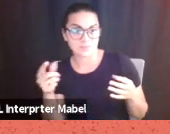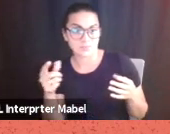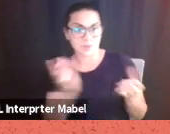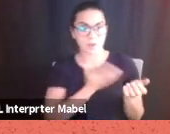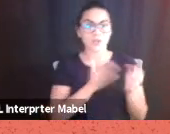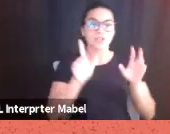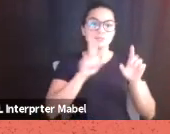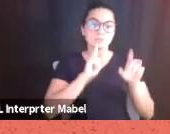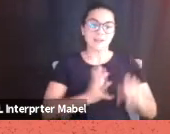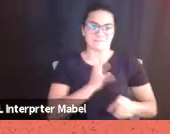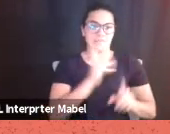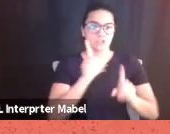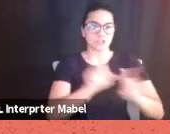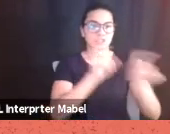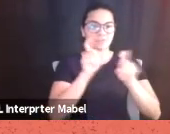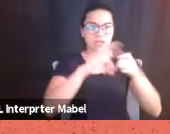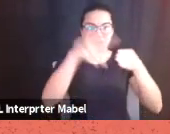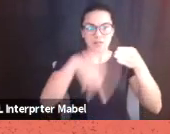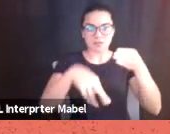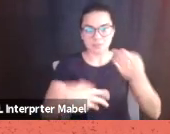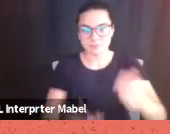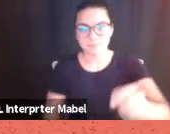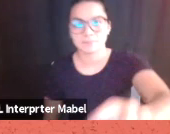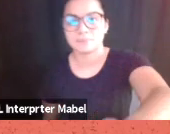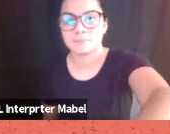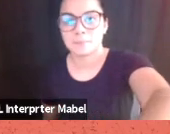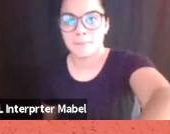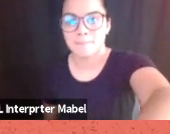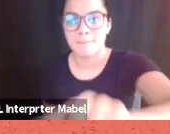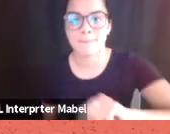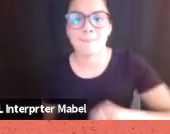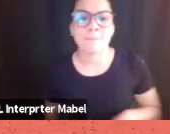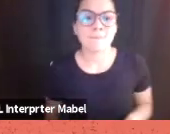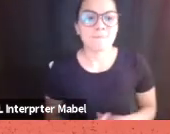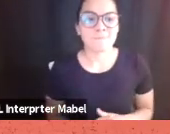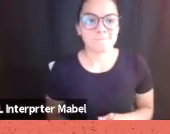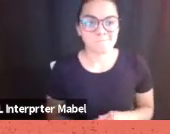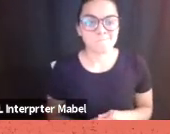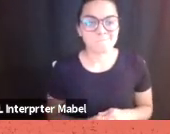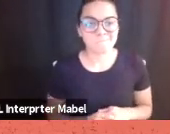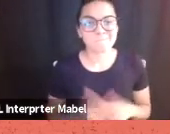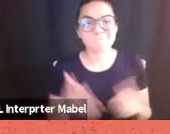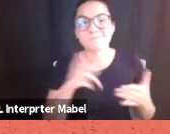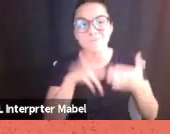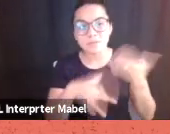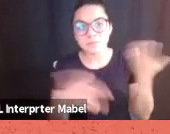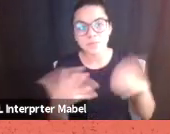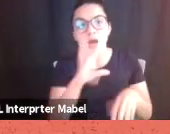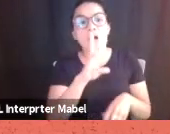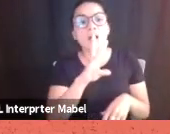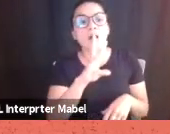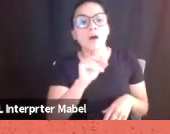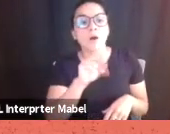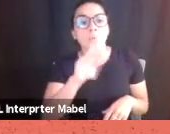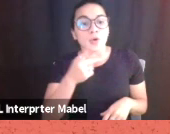on just the top ones. Workplaces, survivors wanted to prohibit non-disclosure agreements. Education was the